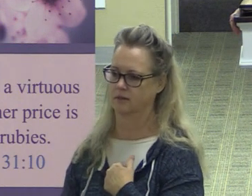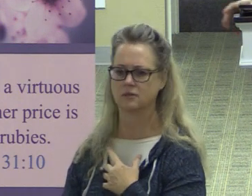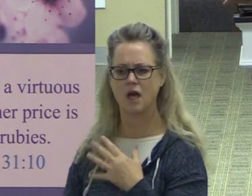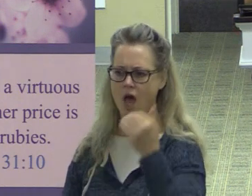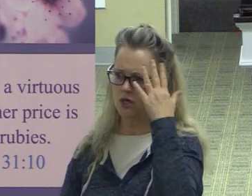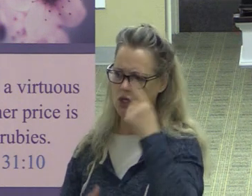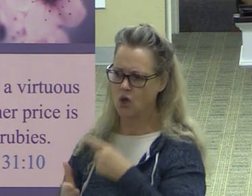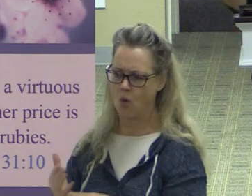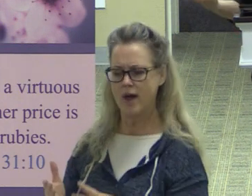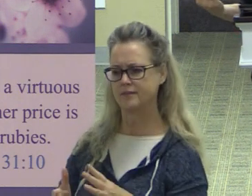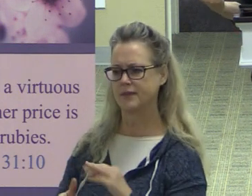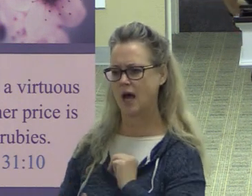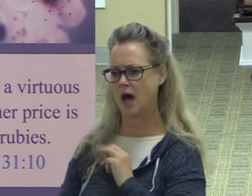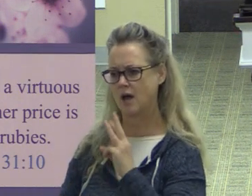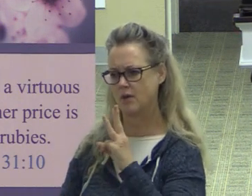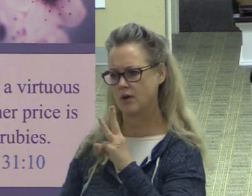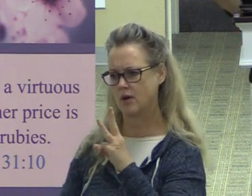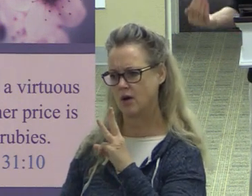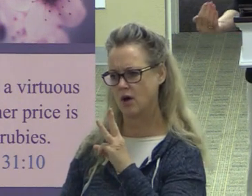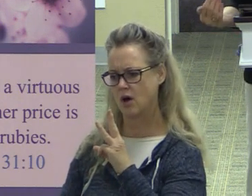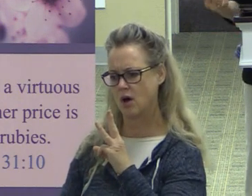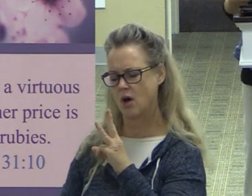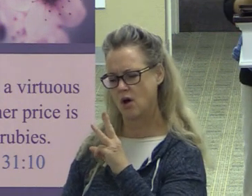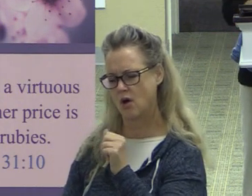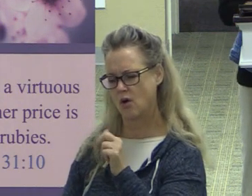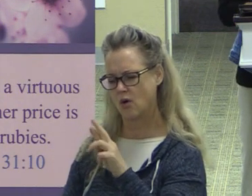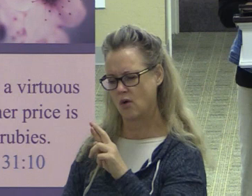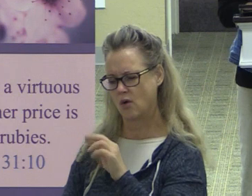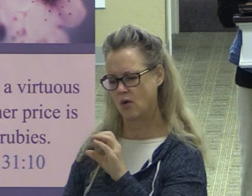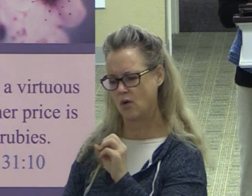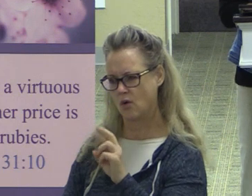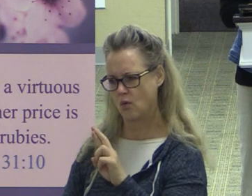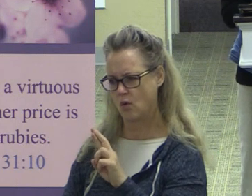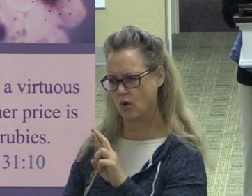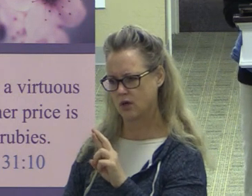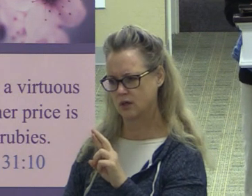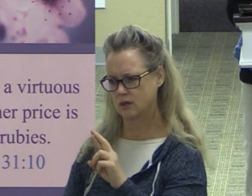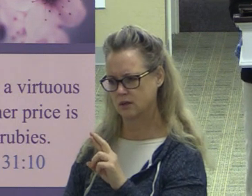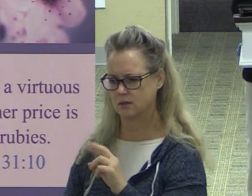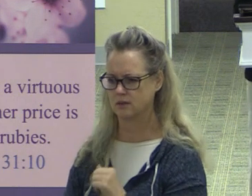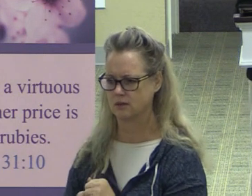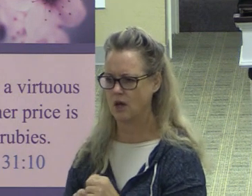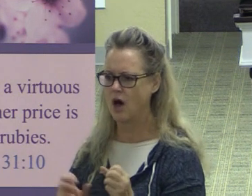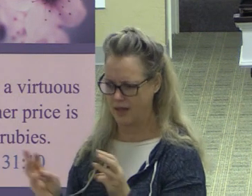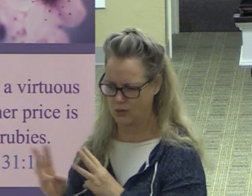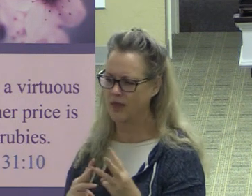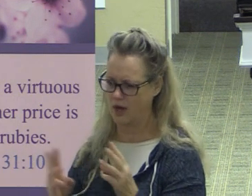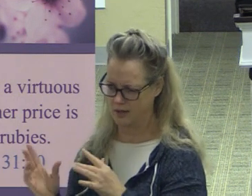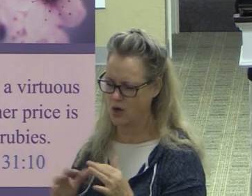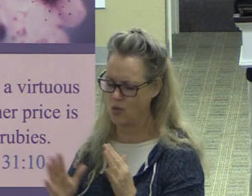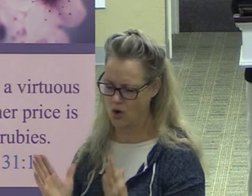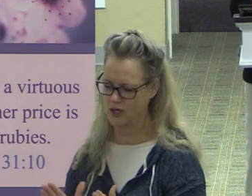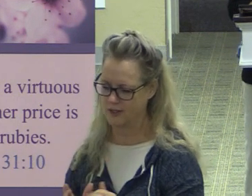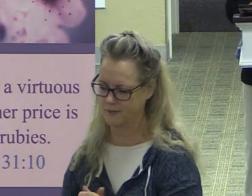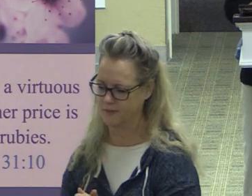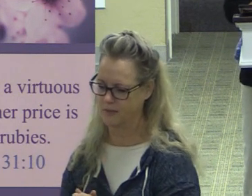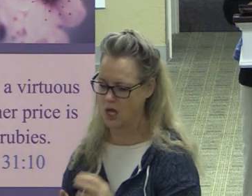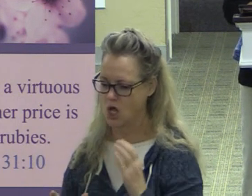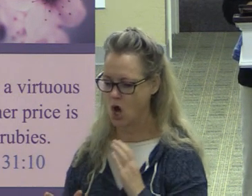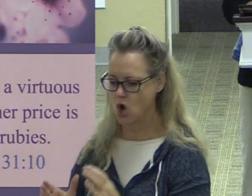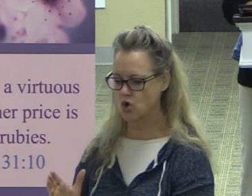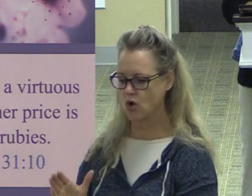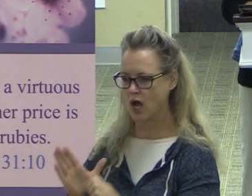I'm sorry. That is not humble at all. That is not Christ-like at all. That is a bad attitude. Christ